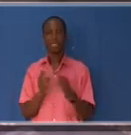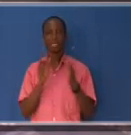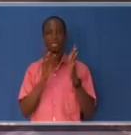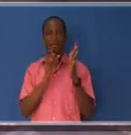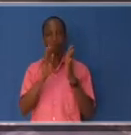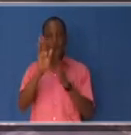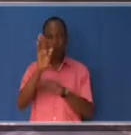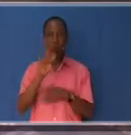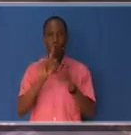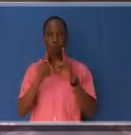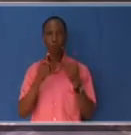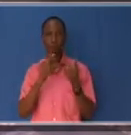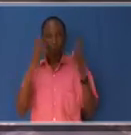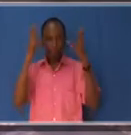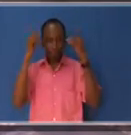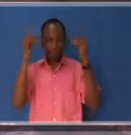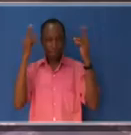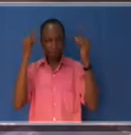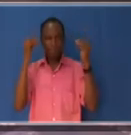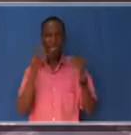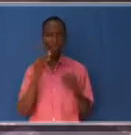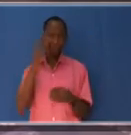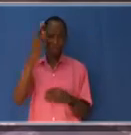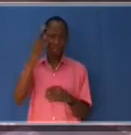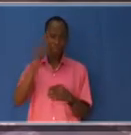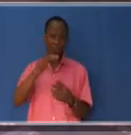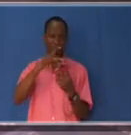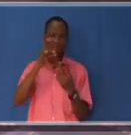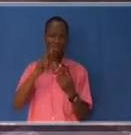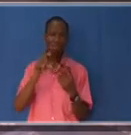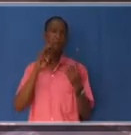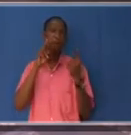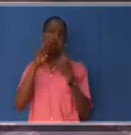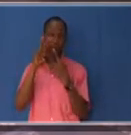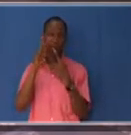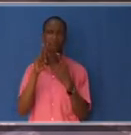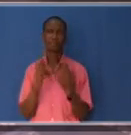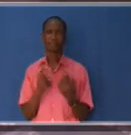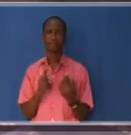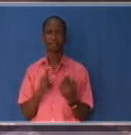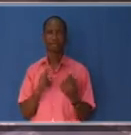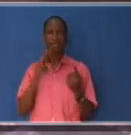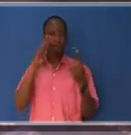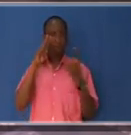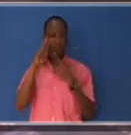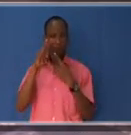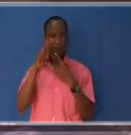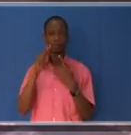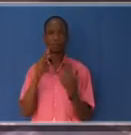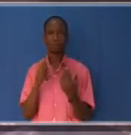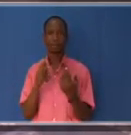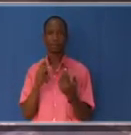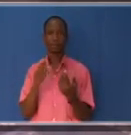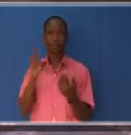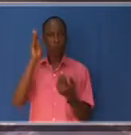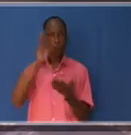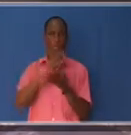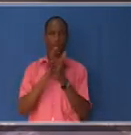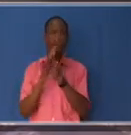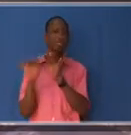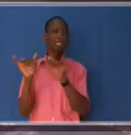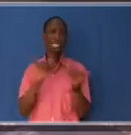I'm my own, we are no more. Ah, or tissue Moses. No, the name of me in our bashan and noom. No, I can near